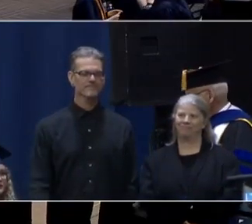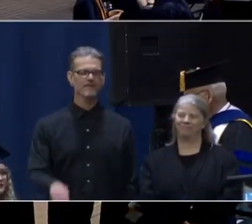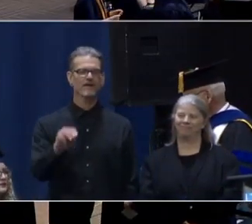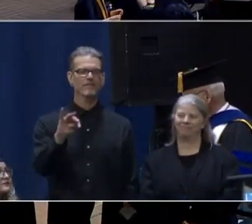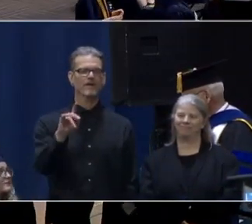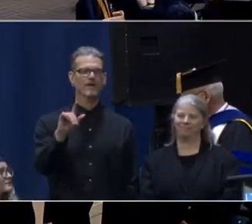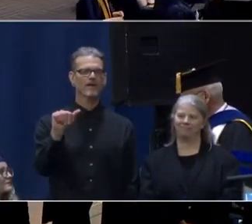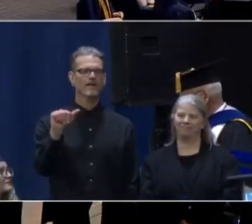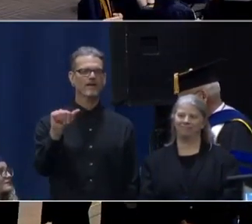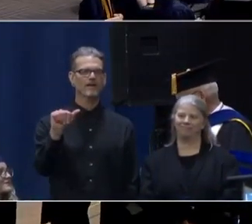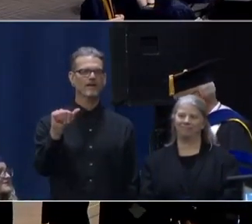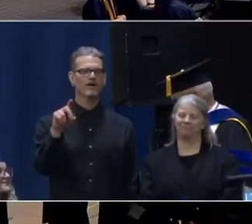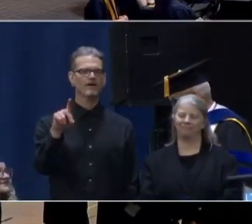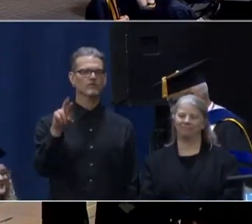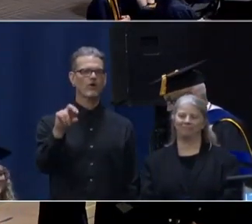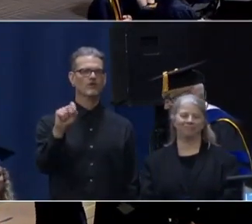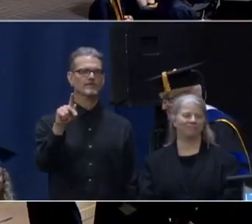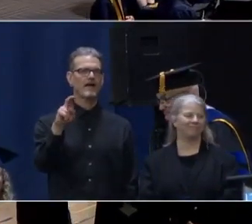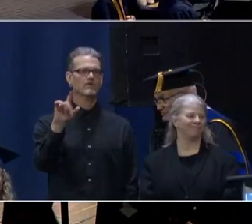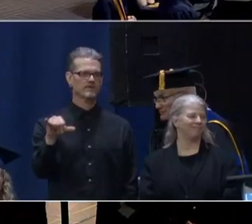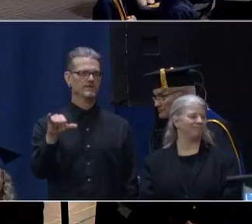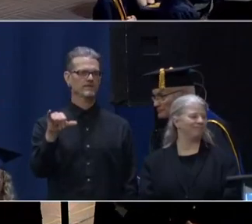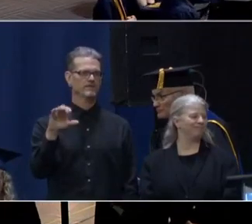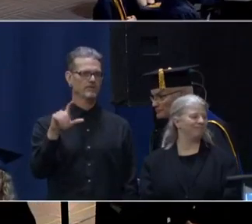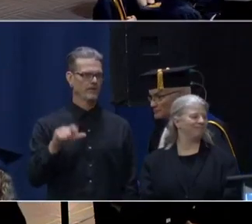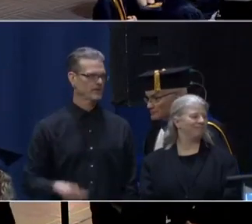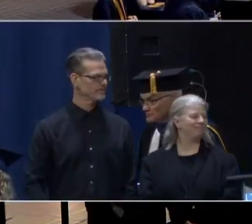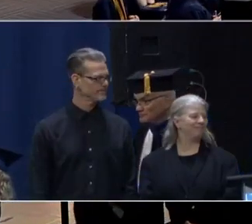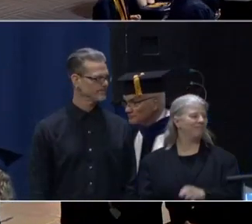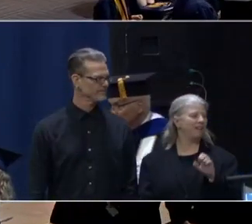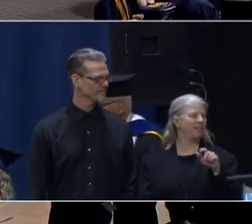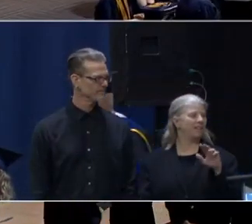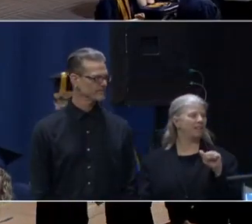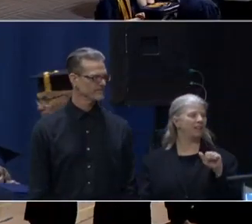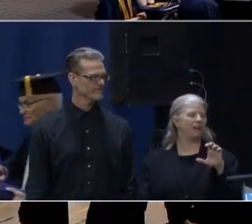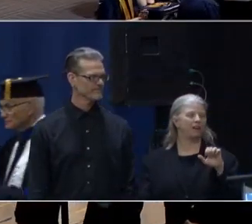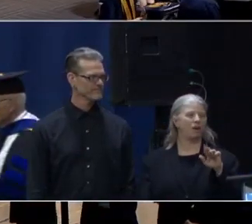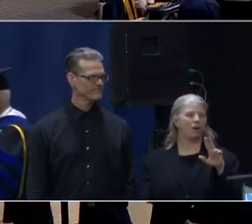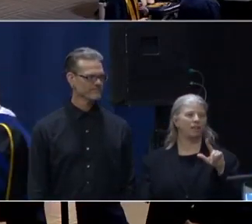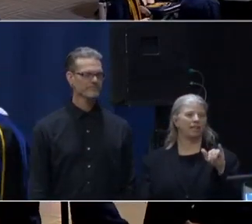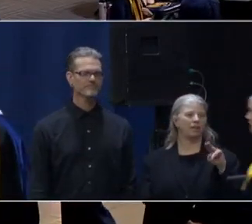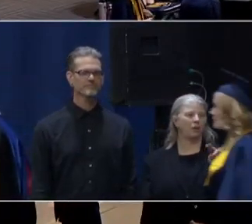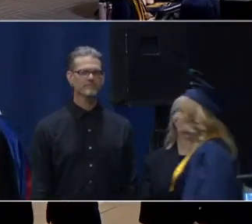Michaela Drozdowski, cum laude. Alicia Carlino.